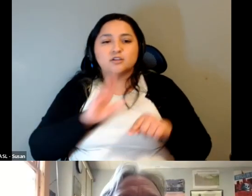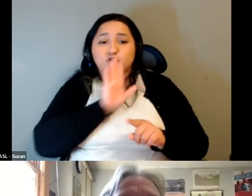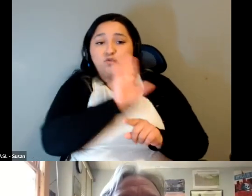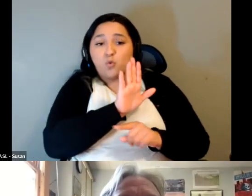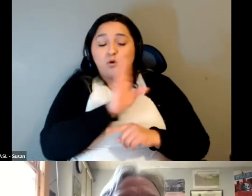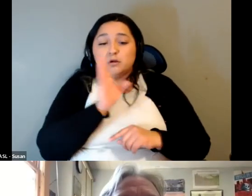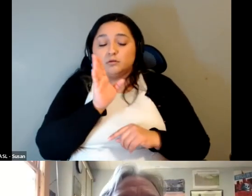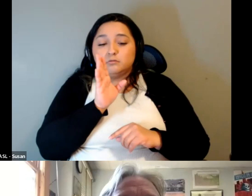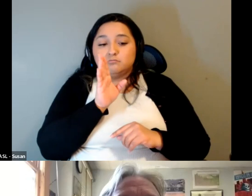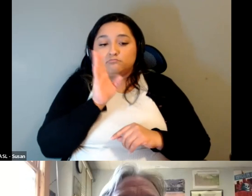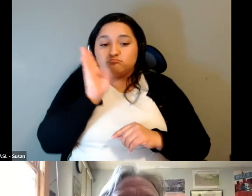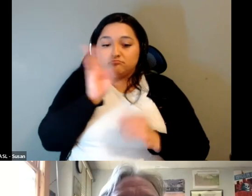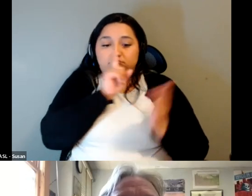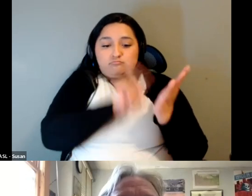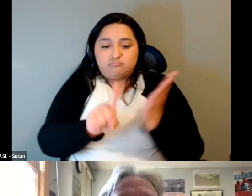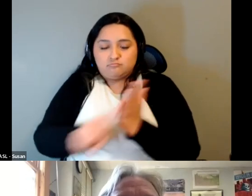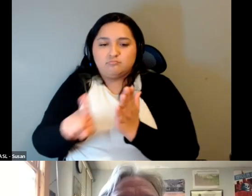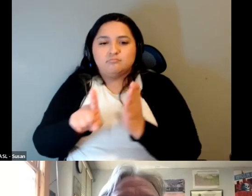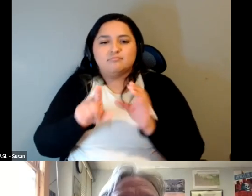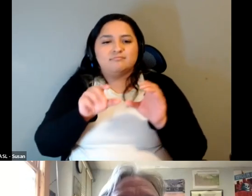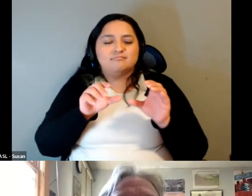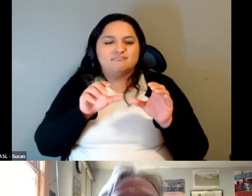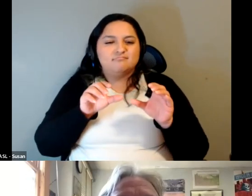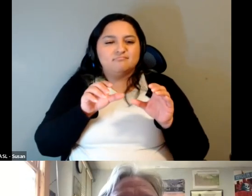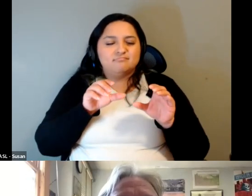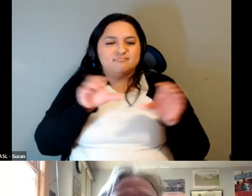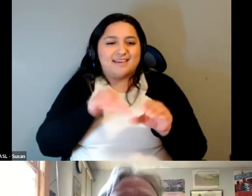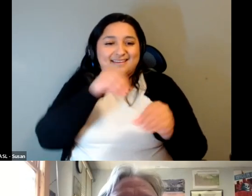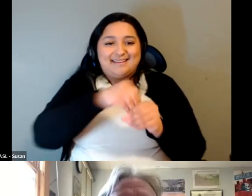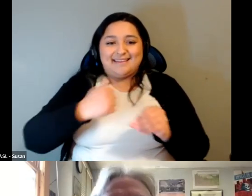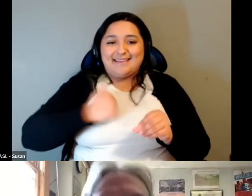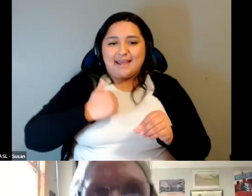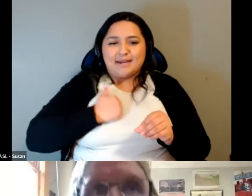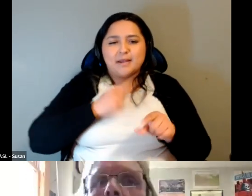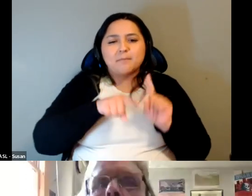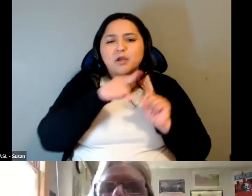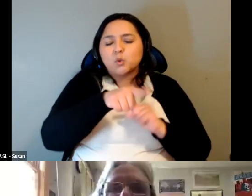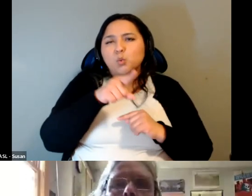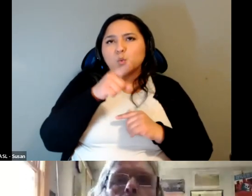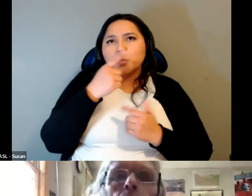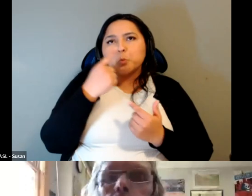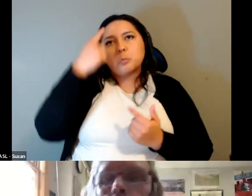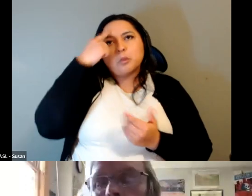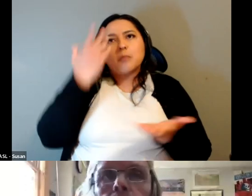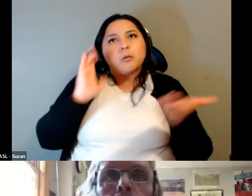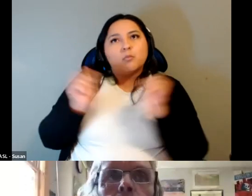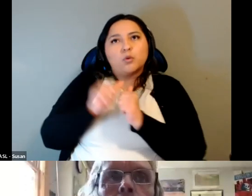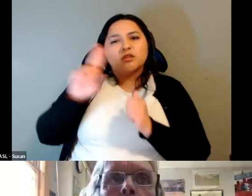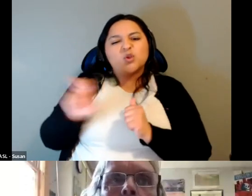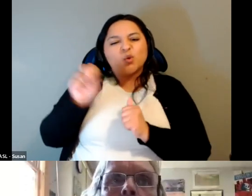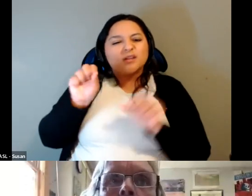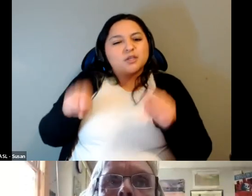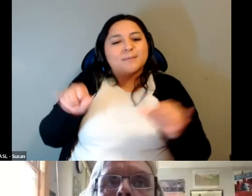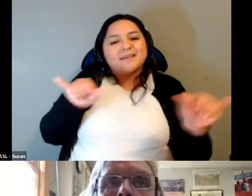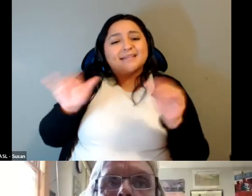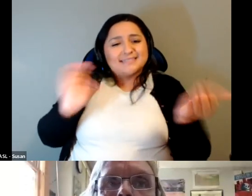don't imagine that it would look that different in the U.S. Can you speak more on that, and if you know of similar